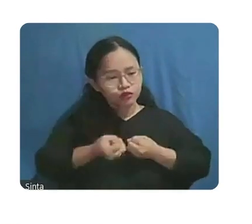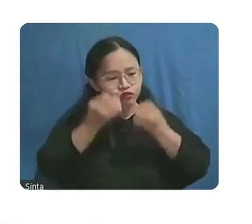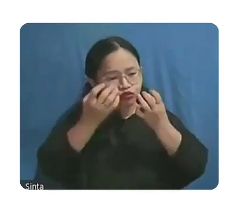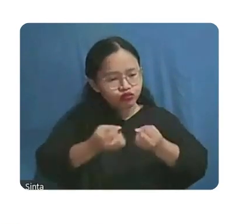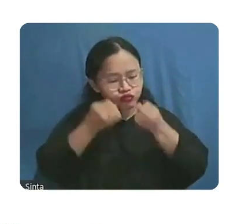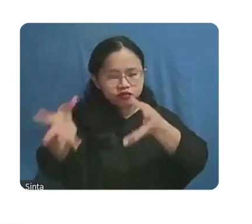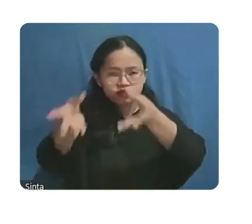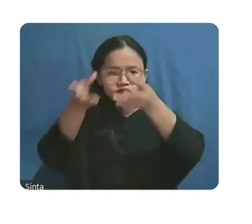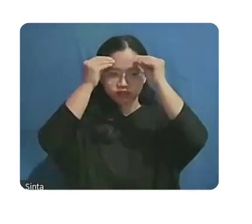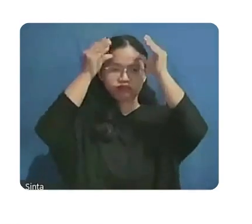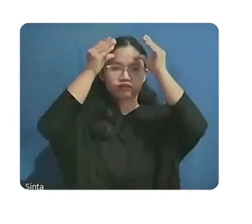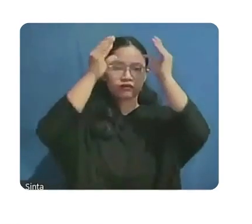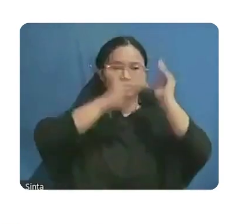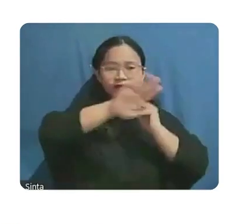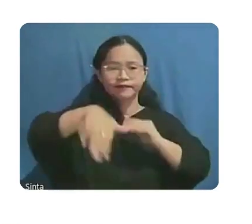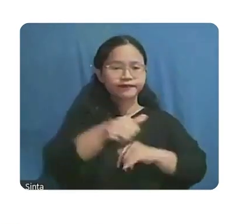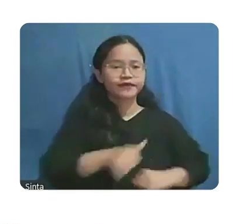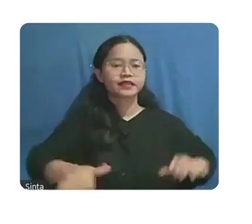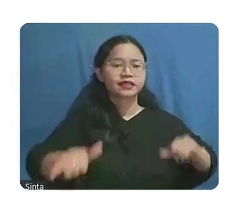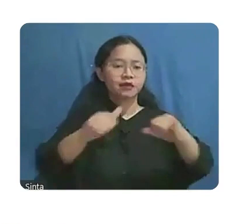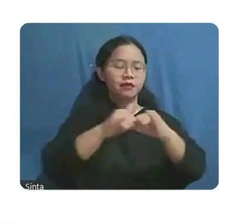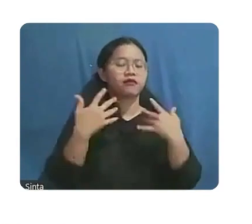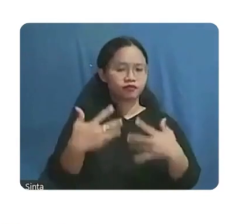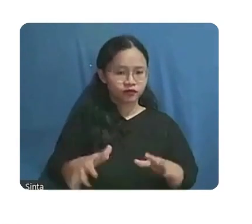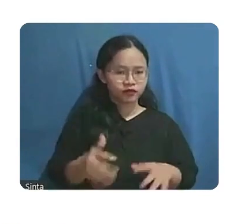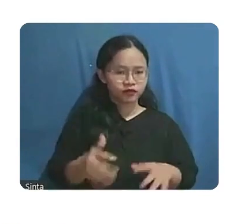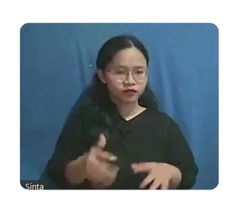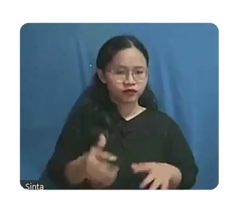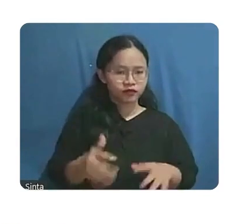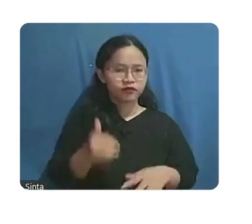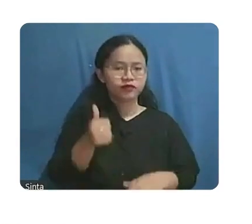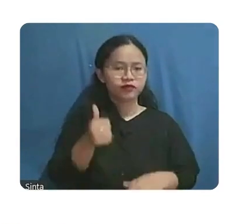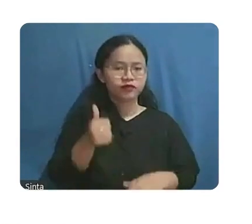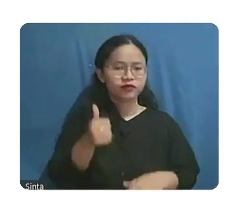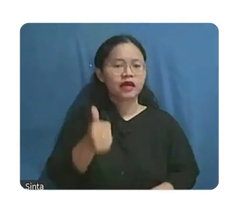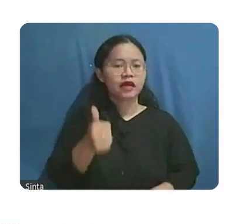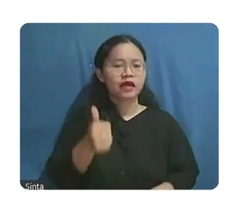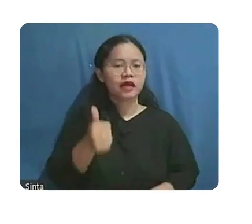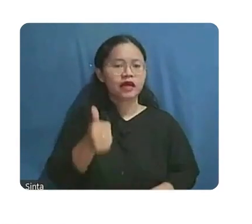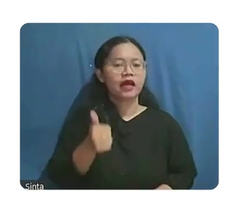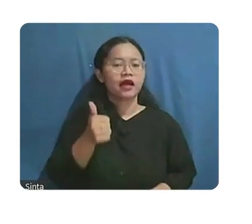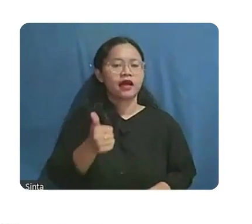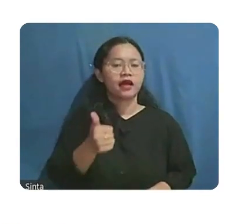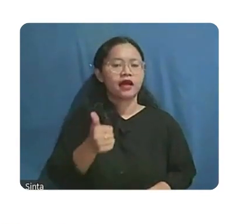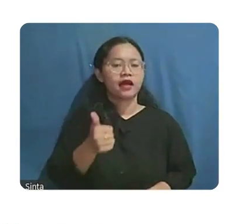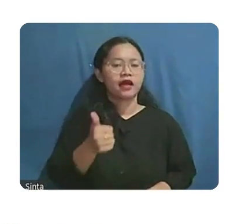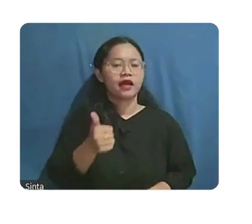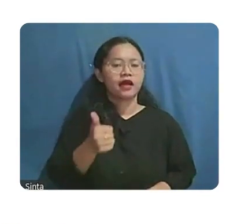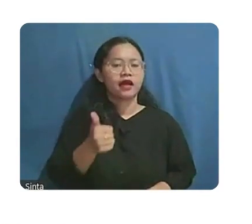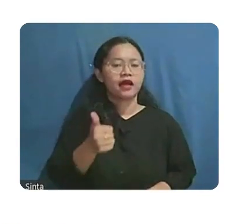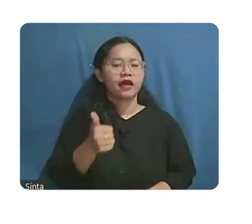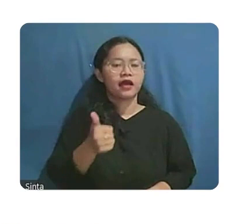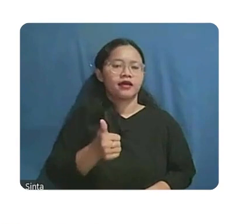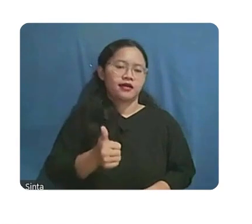mitigating the multidimensional enormous effects of air pollution. Dear distinguished ladies and